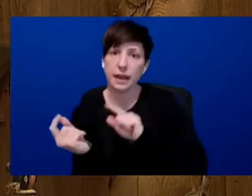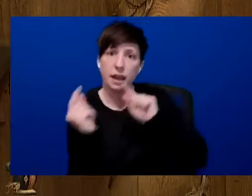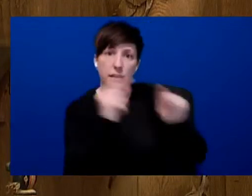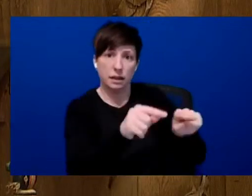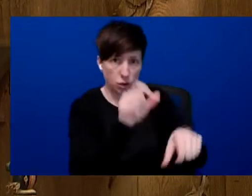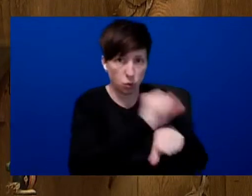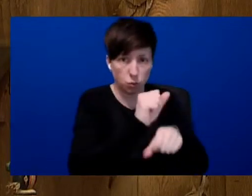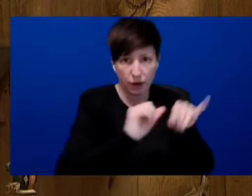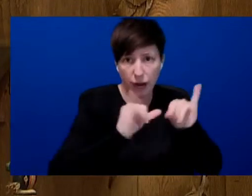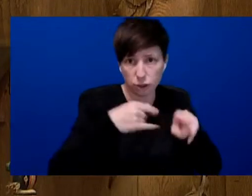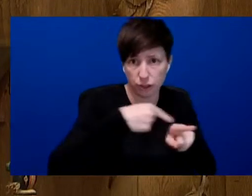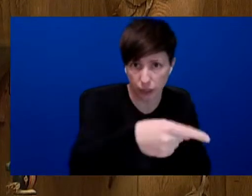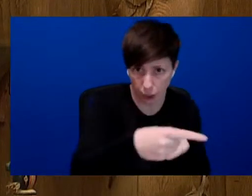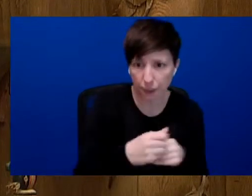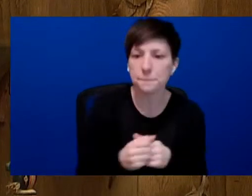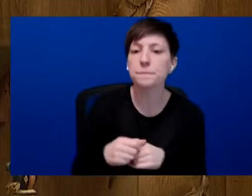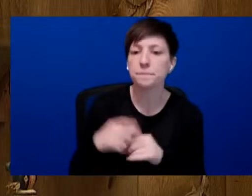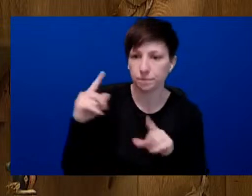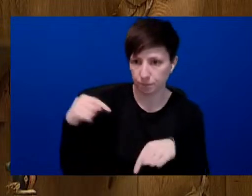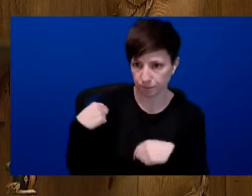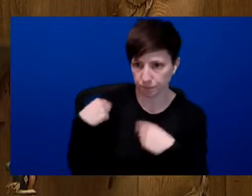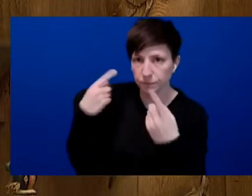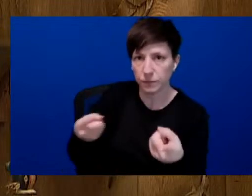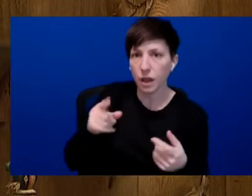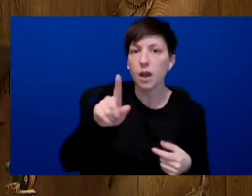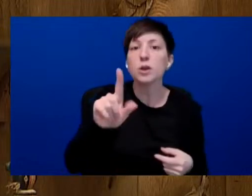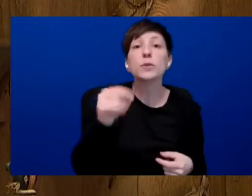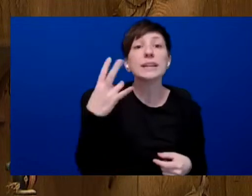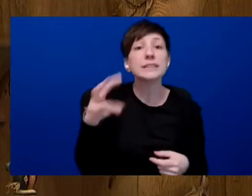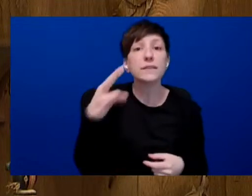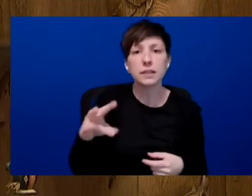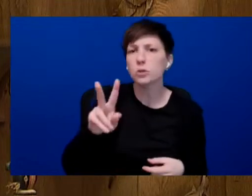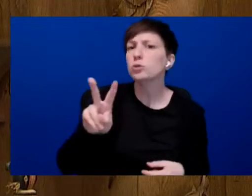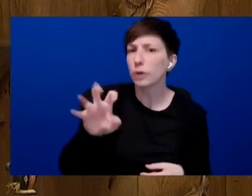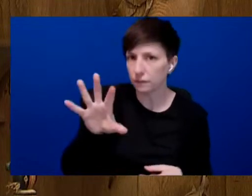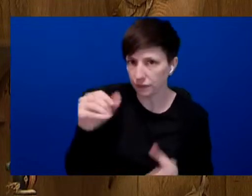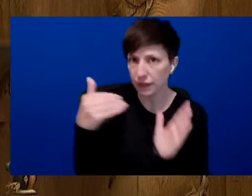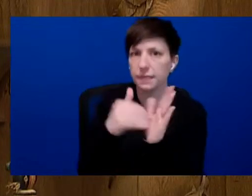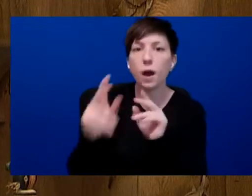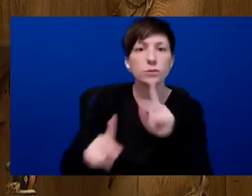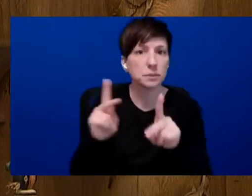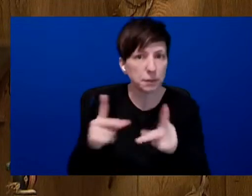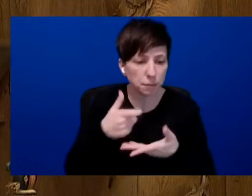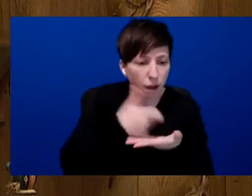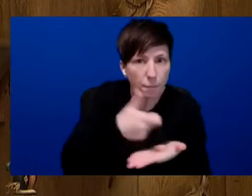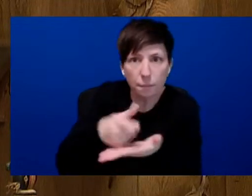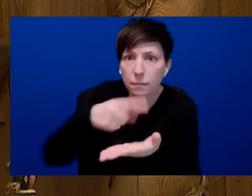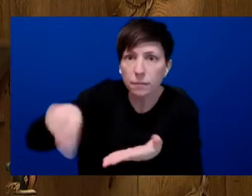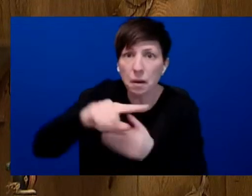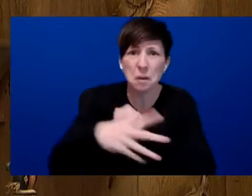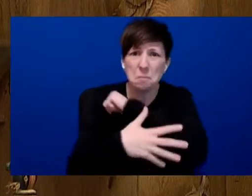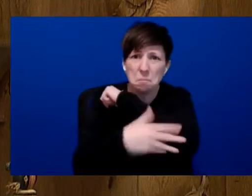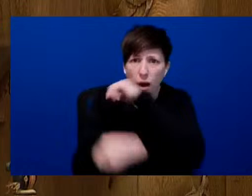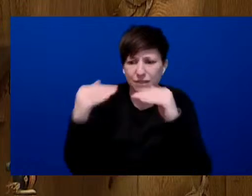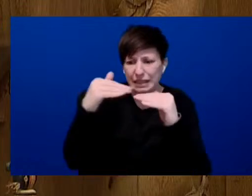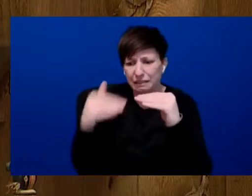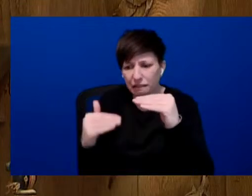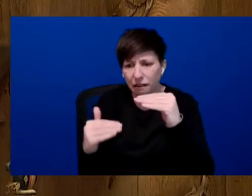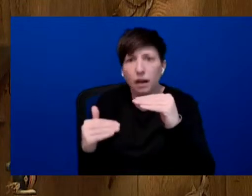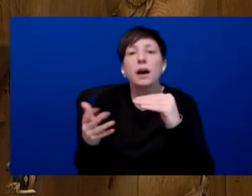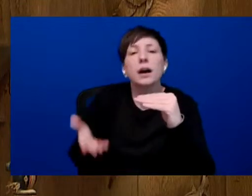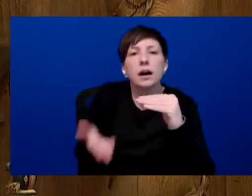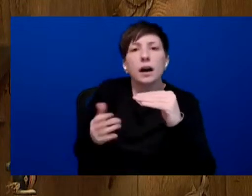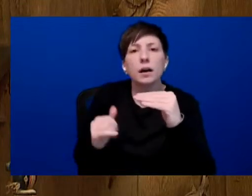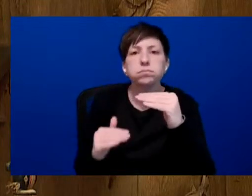Since 2017, we have helped over 250,000 people get out of poverty through supports like job